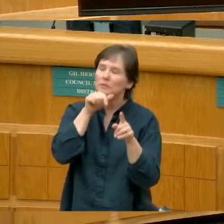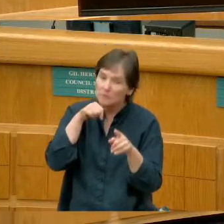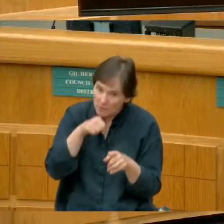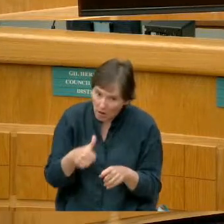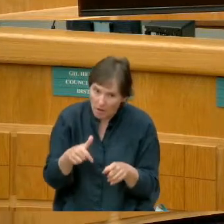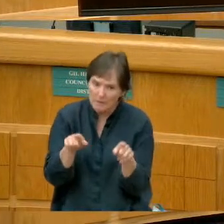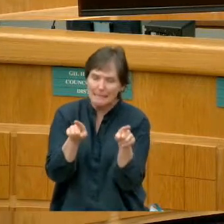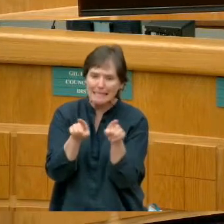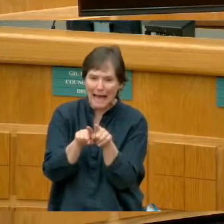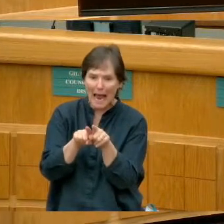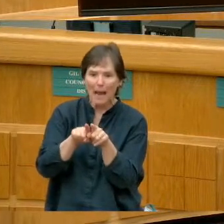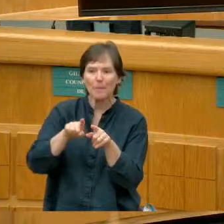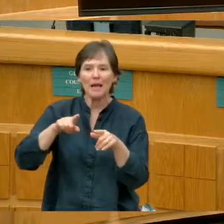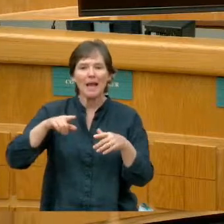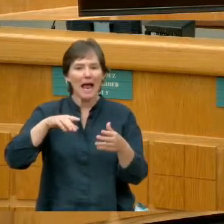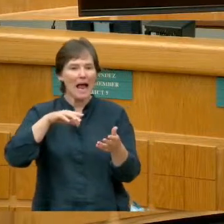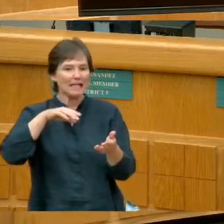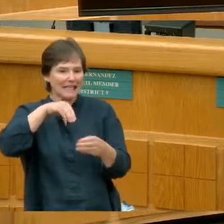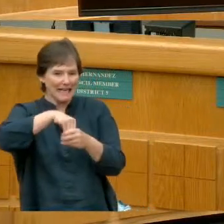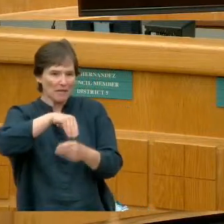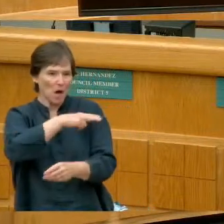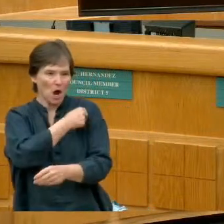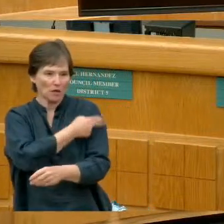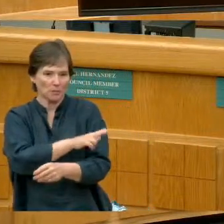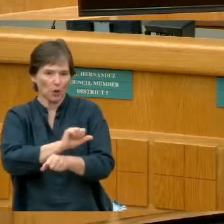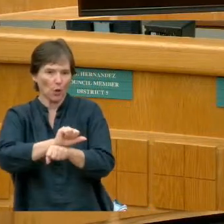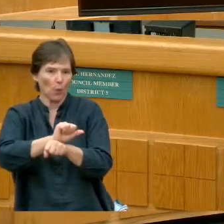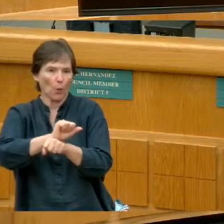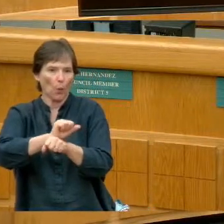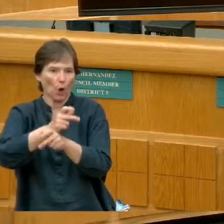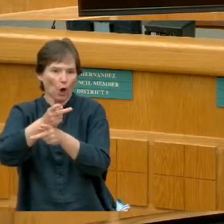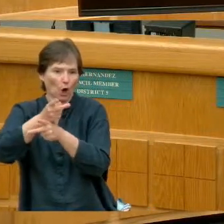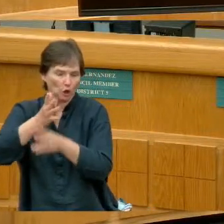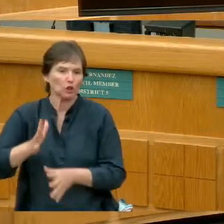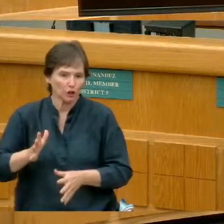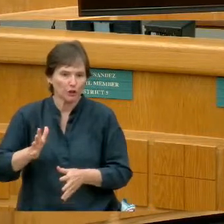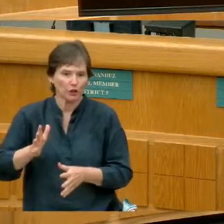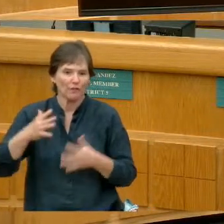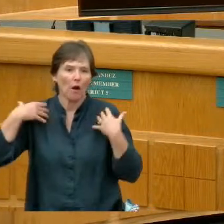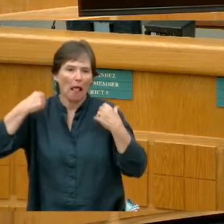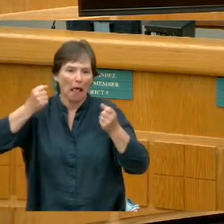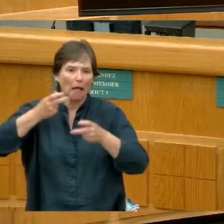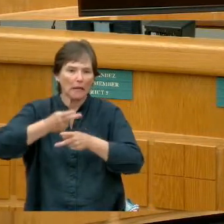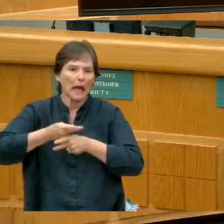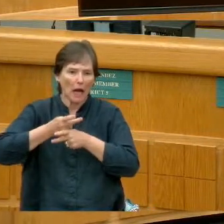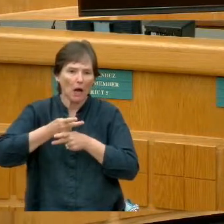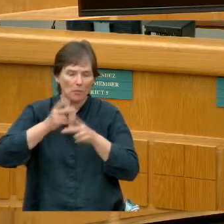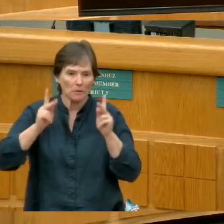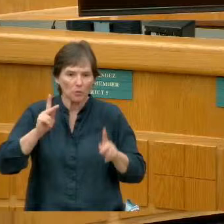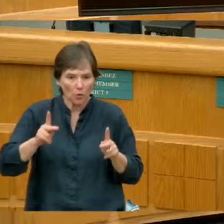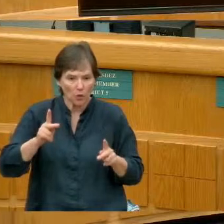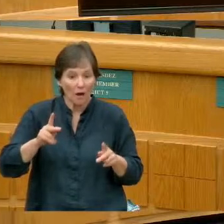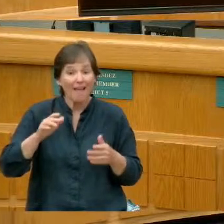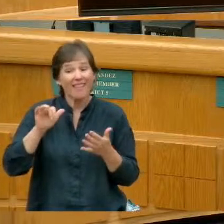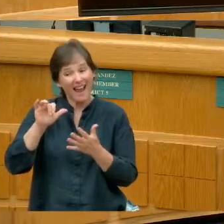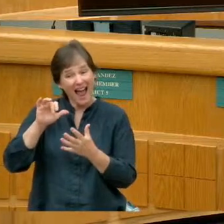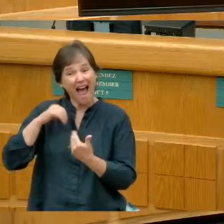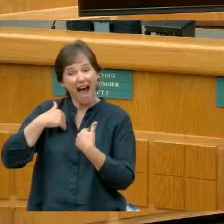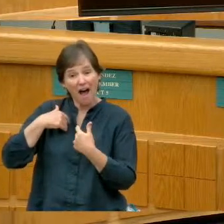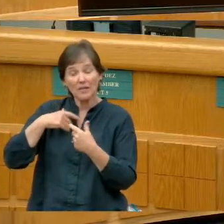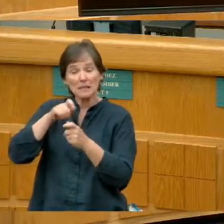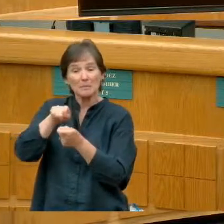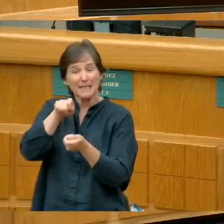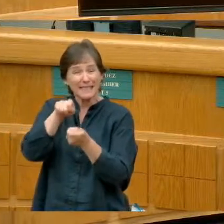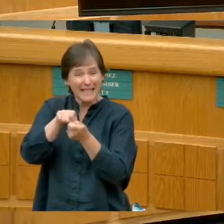workers. The healthcare workers are fit tested for proper fitting of a medical N95 mask.